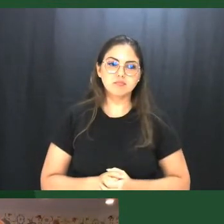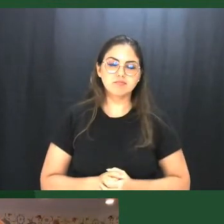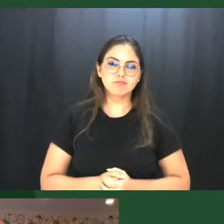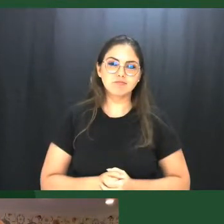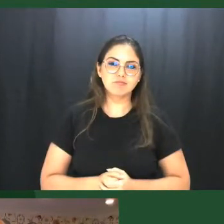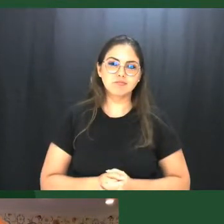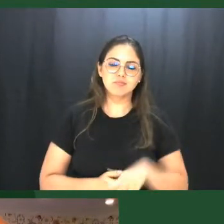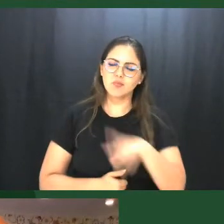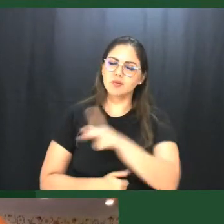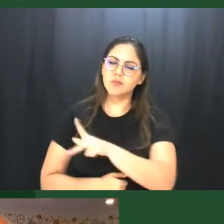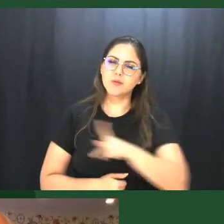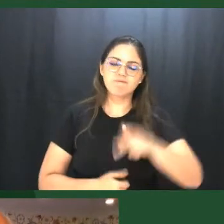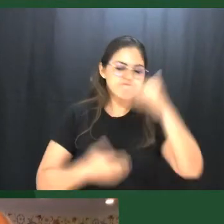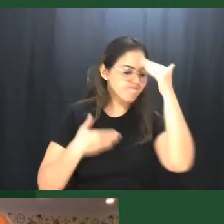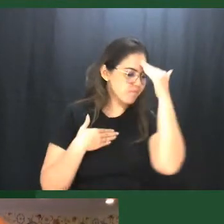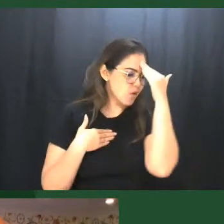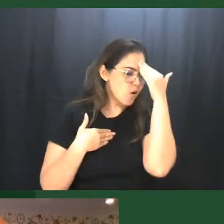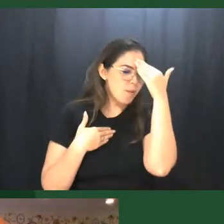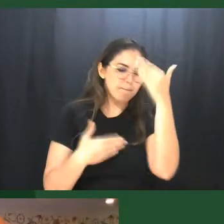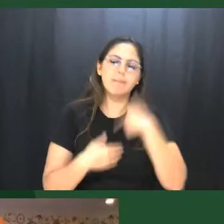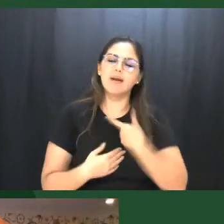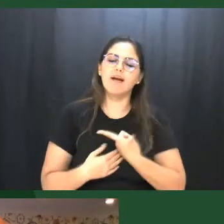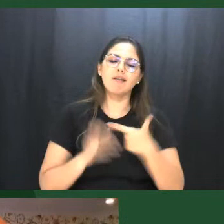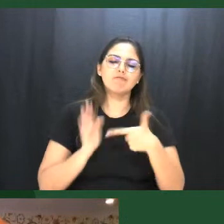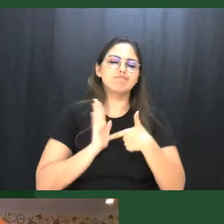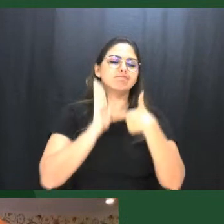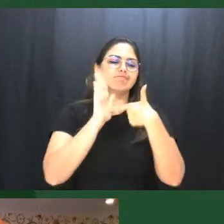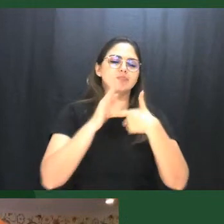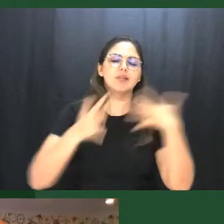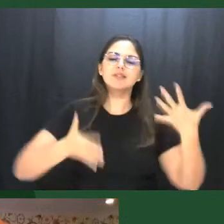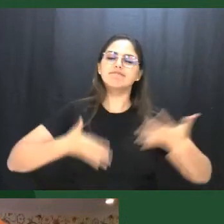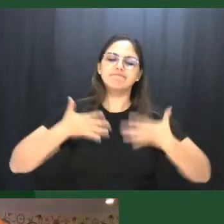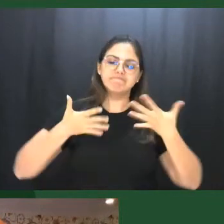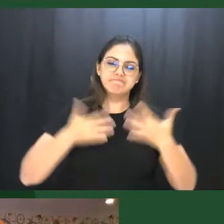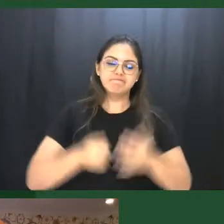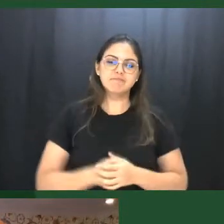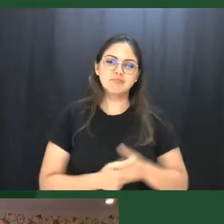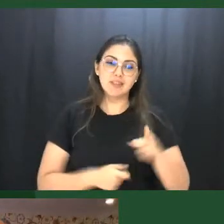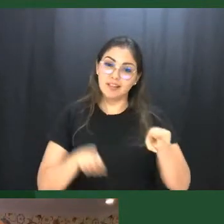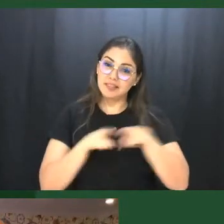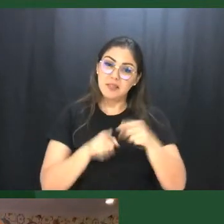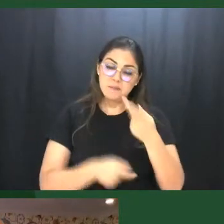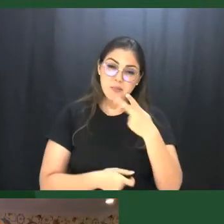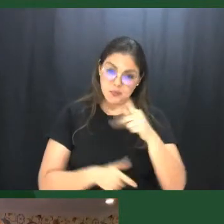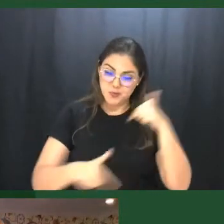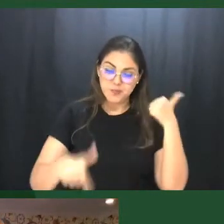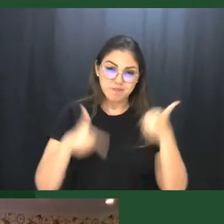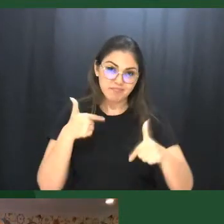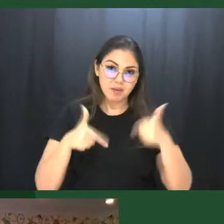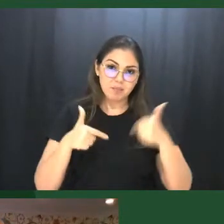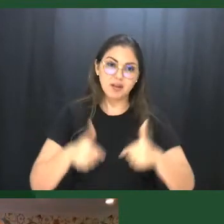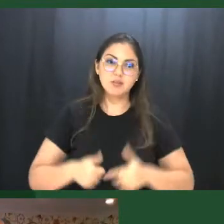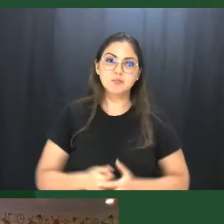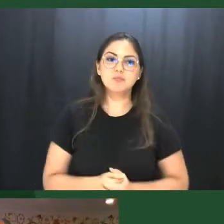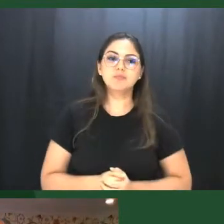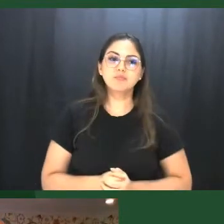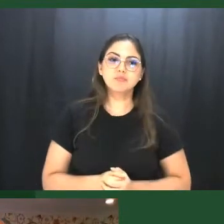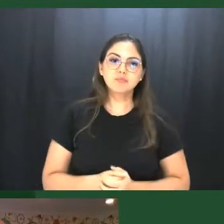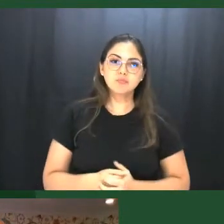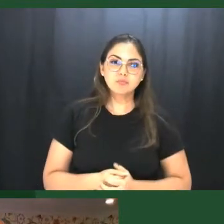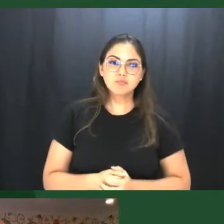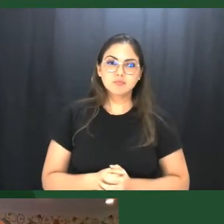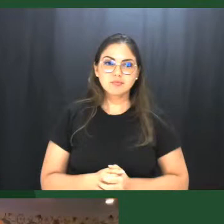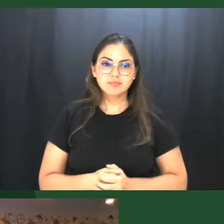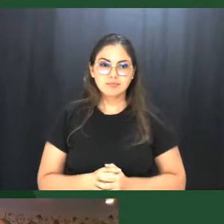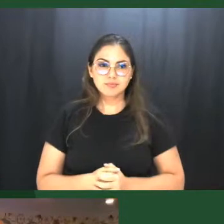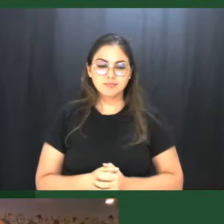Selmar talks. Professor Shneiderman, thank you for your inspiring presentation and for all your previous work. I have